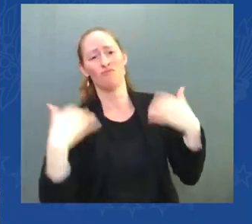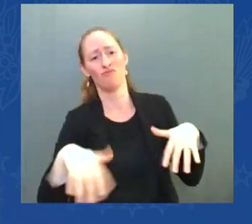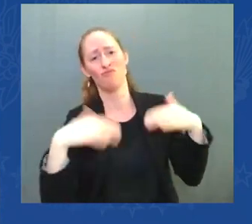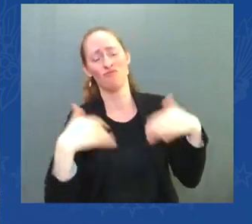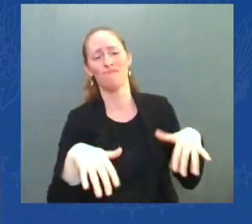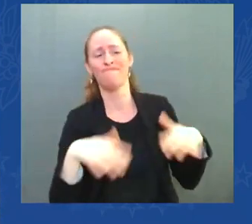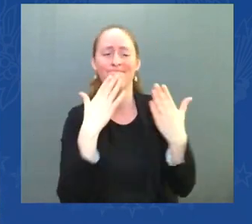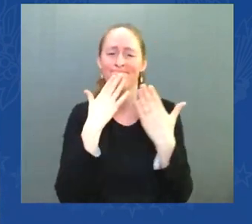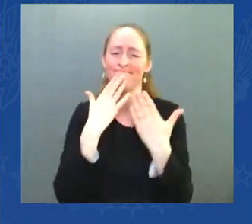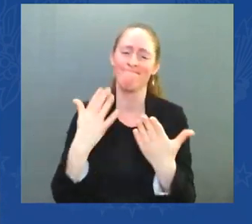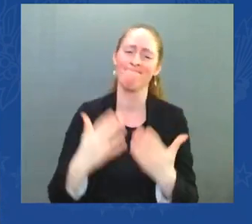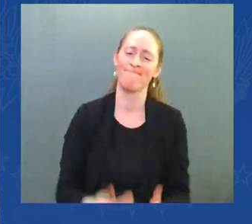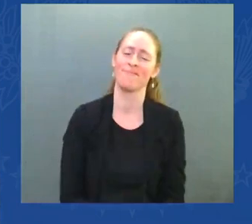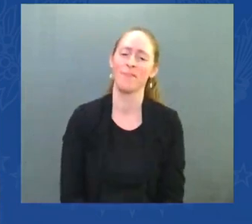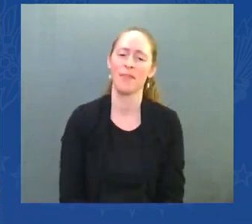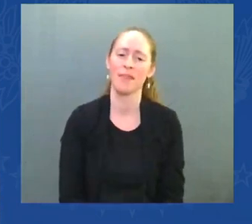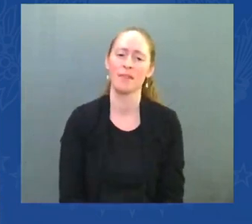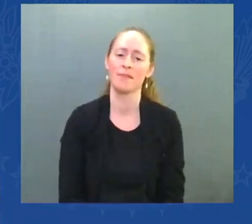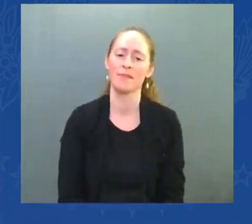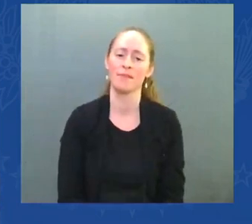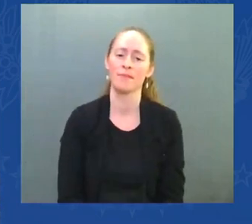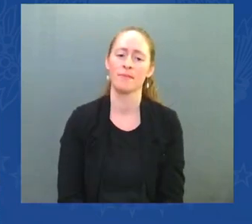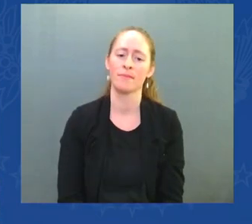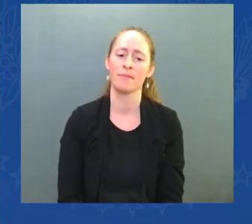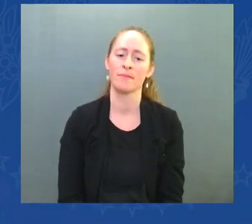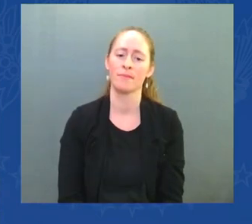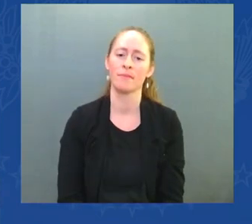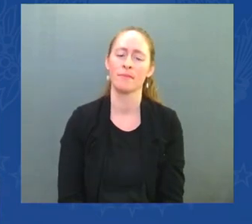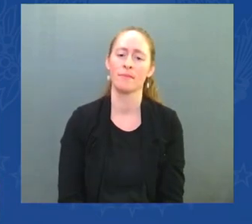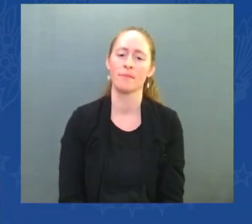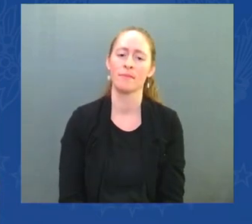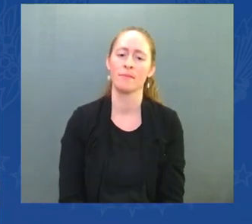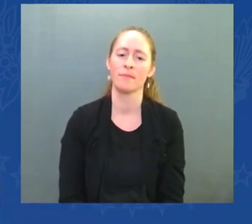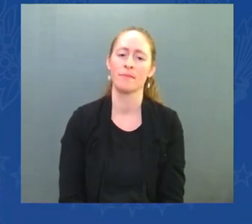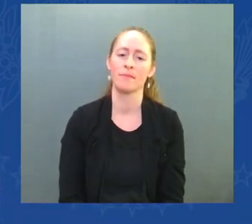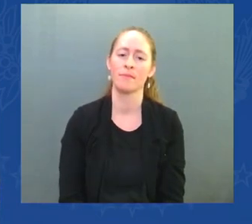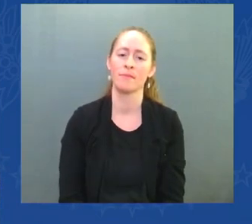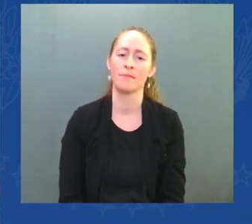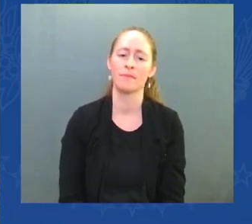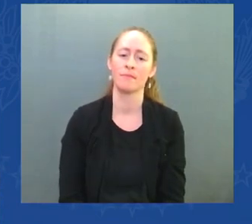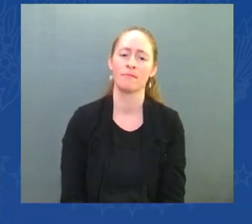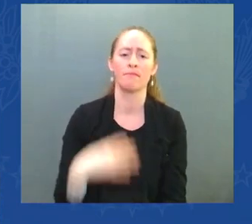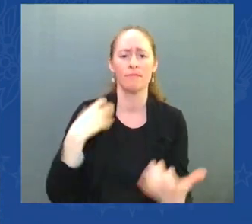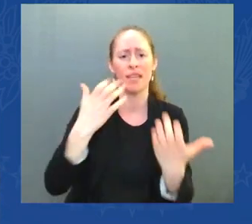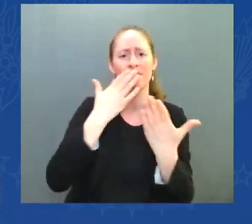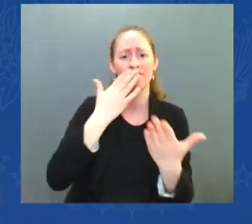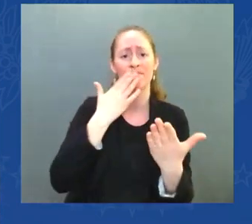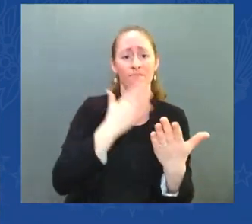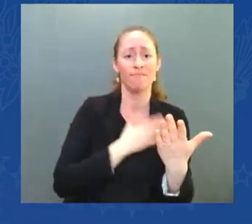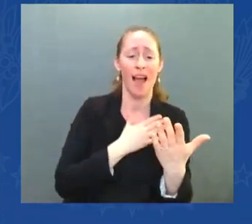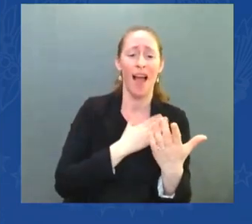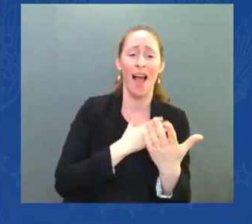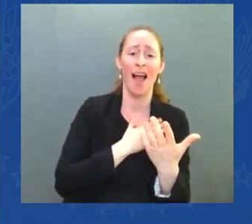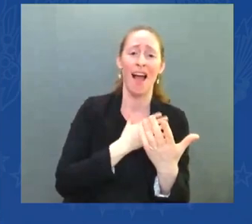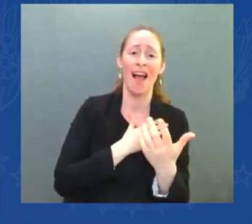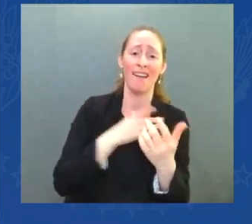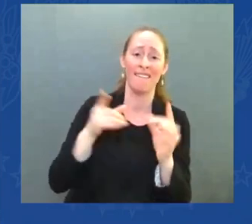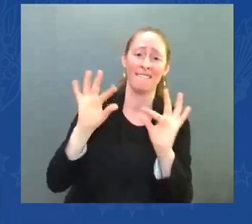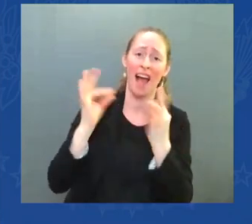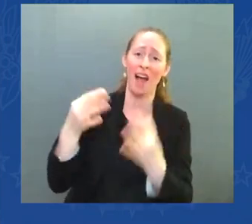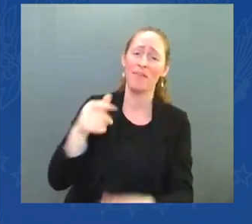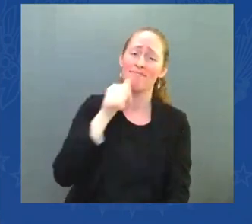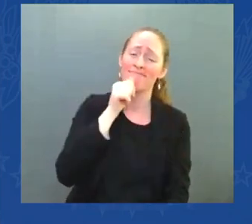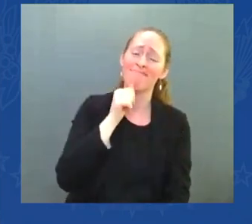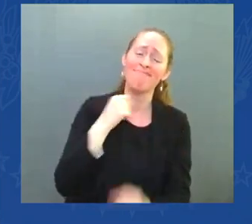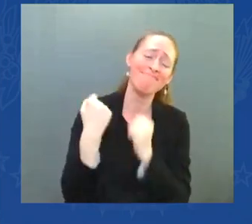I also want to thank my incredible, supportive, and often patient family who are here. My wonderful wife,